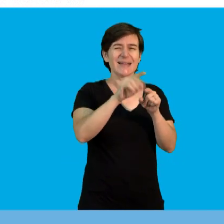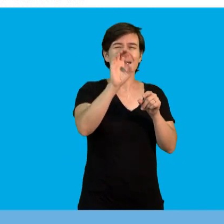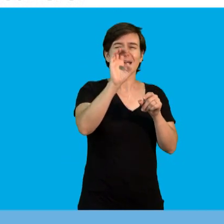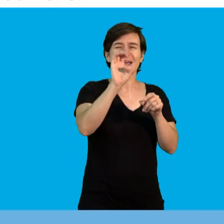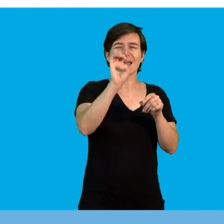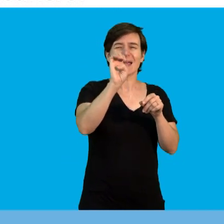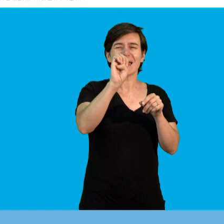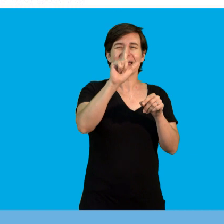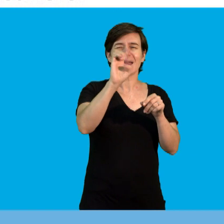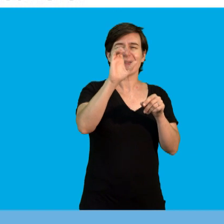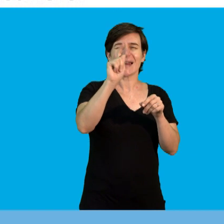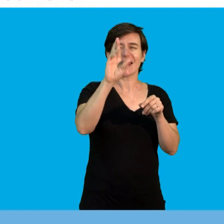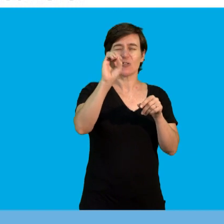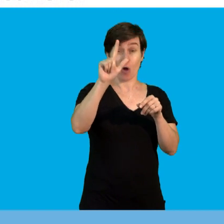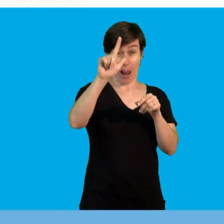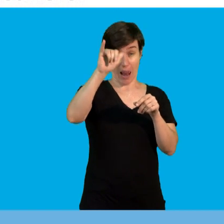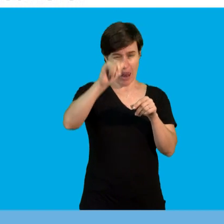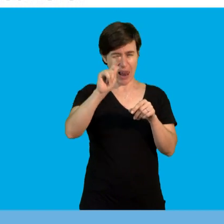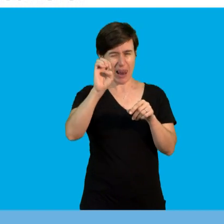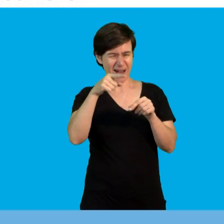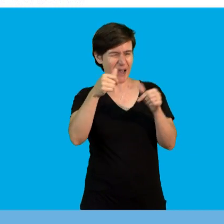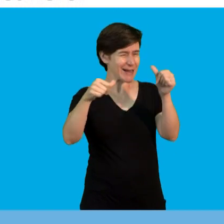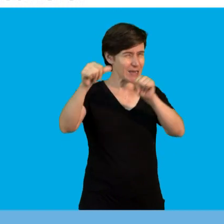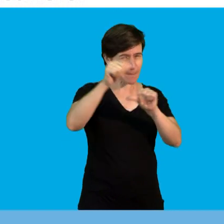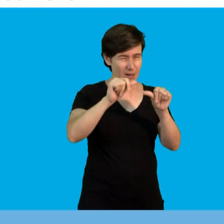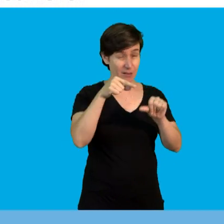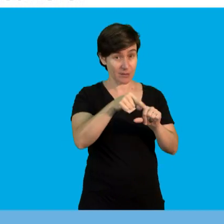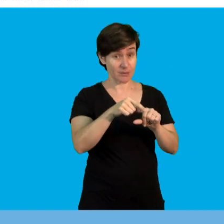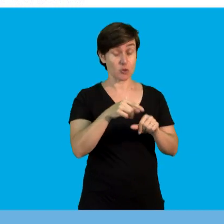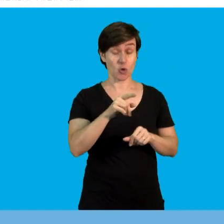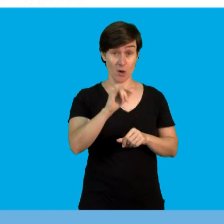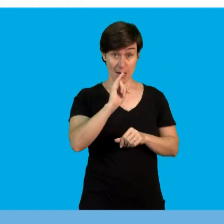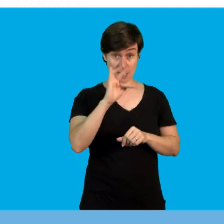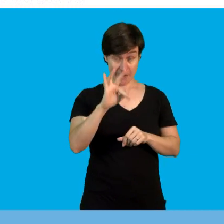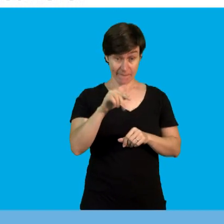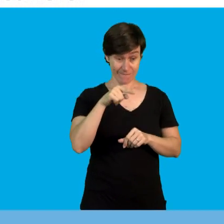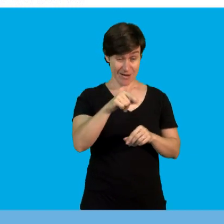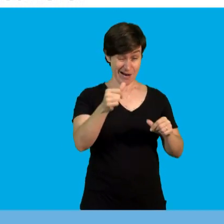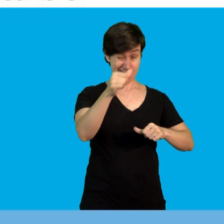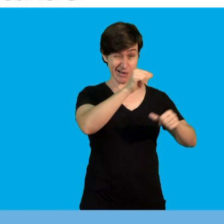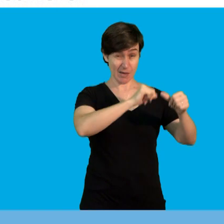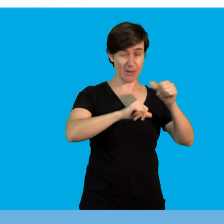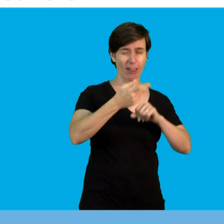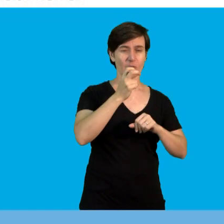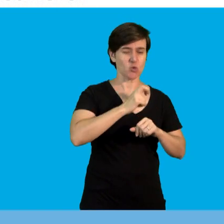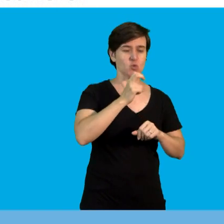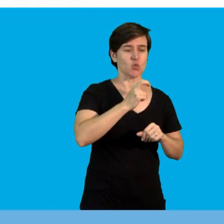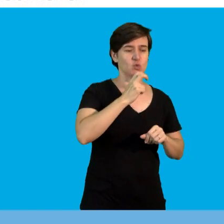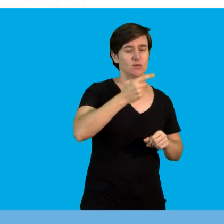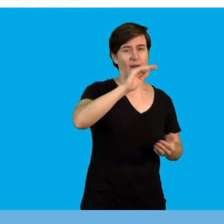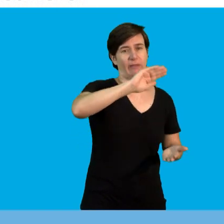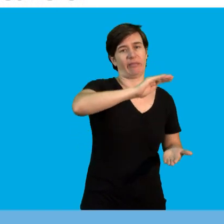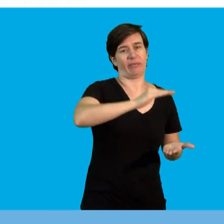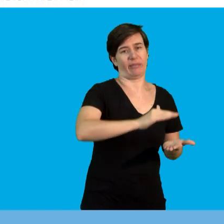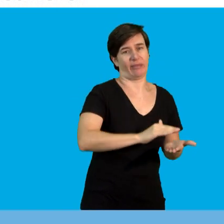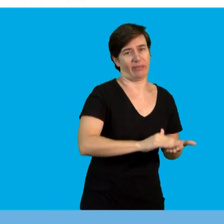chemical reaction we have chemicals rather that we are finding inside each cell. So if those chemicals are getting used up, so they